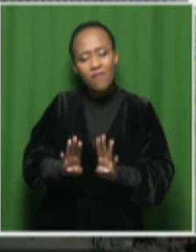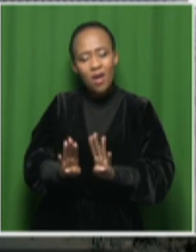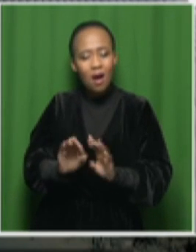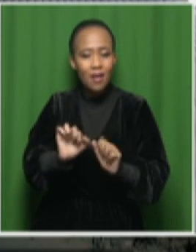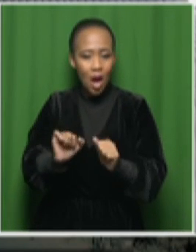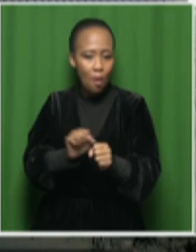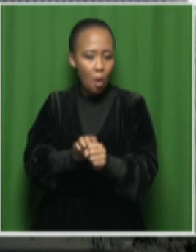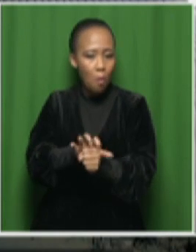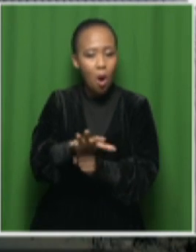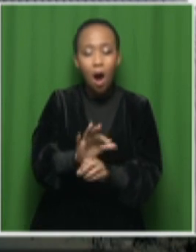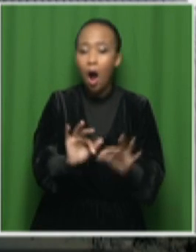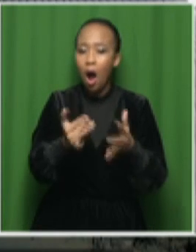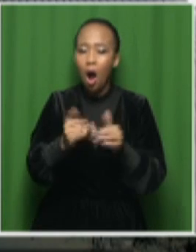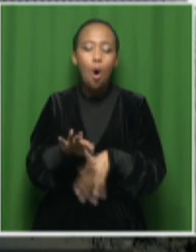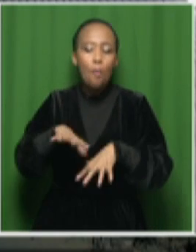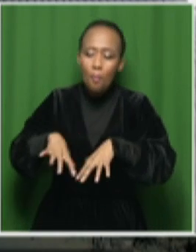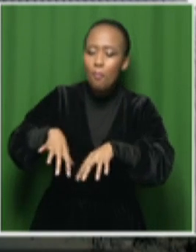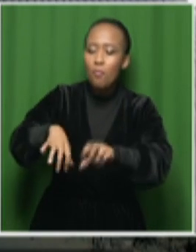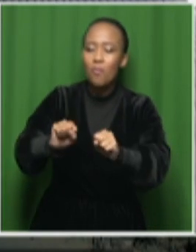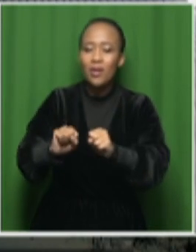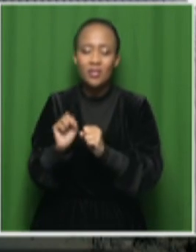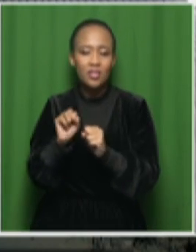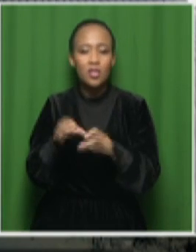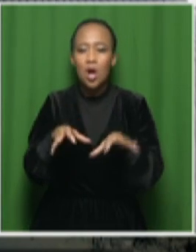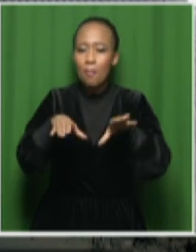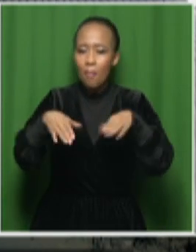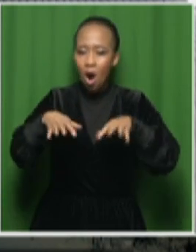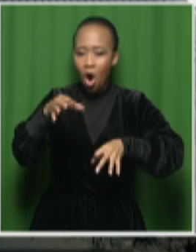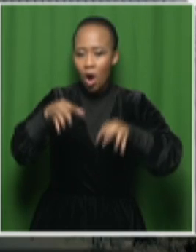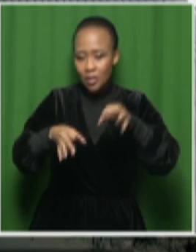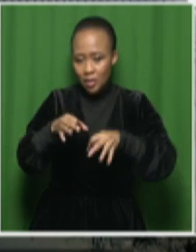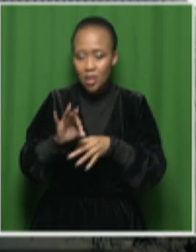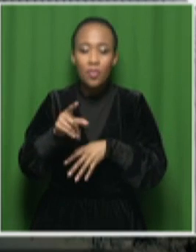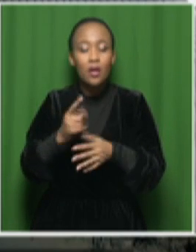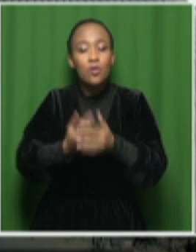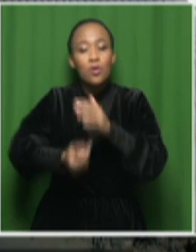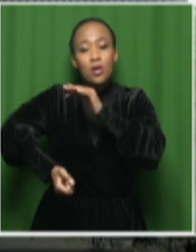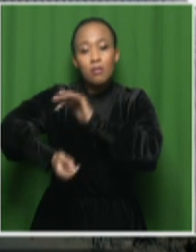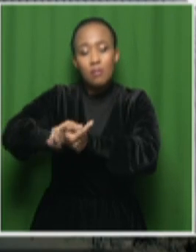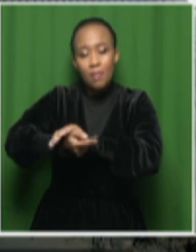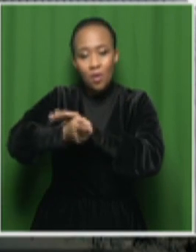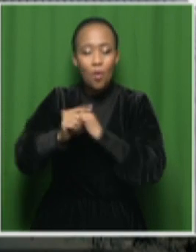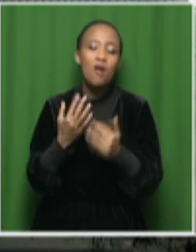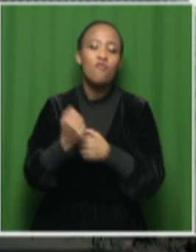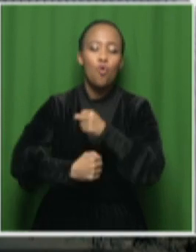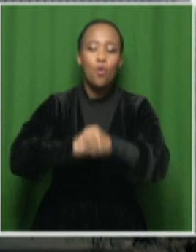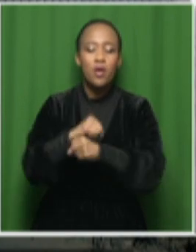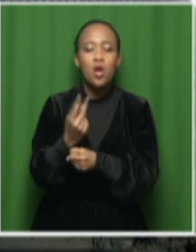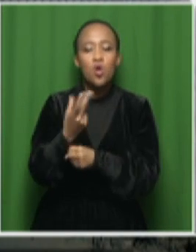ruling party, the more dominant parties, in relation to the phenomenon occurring for the 2024 elections?